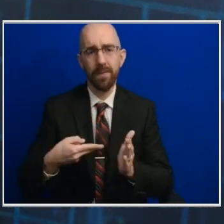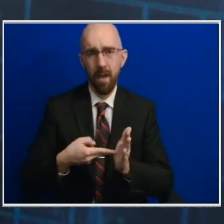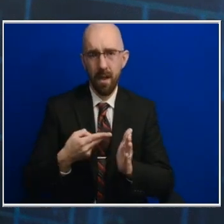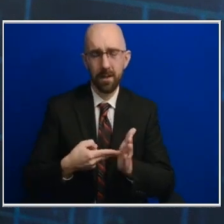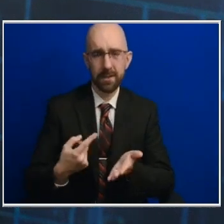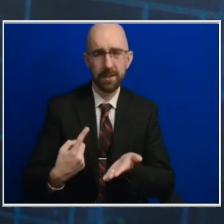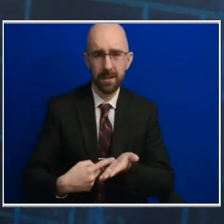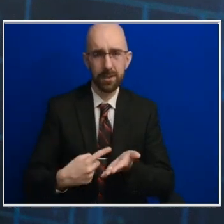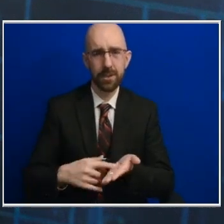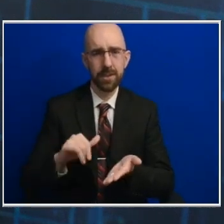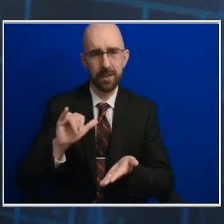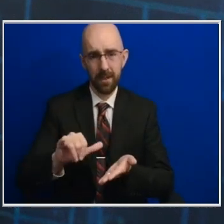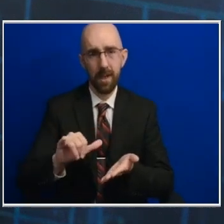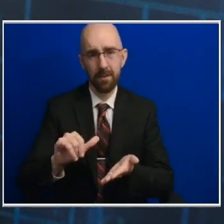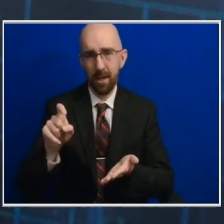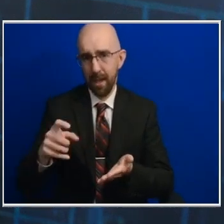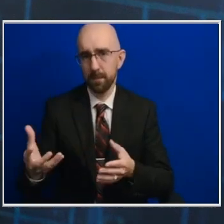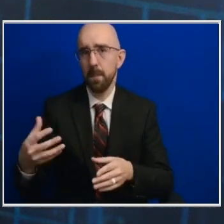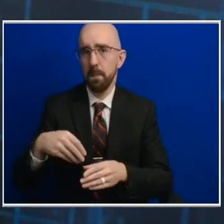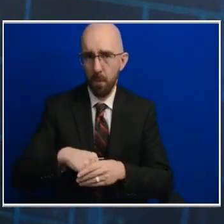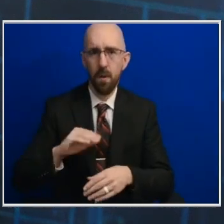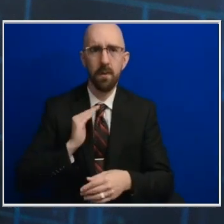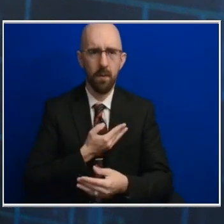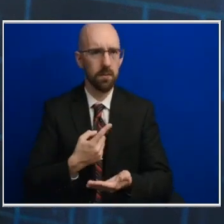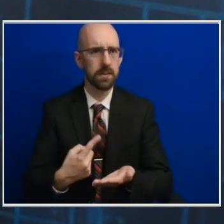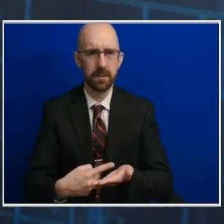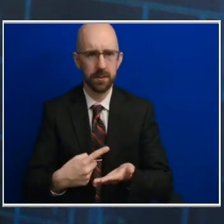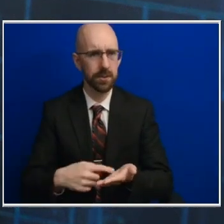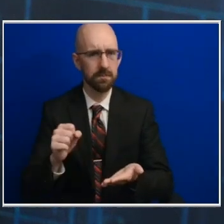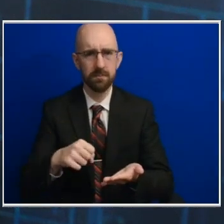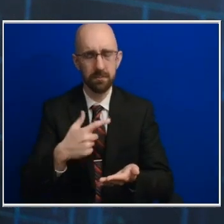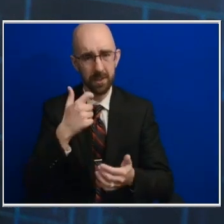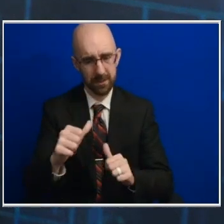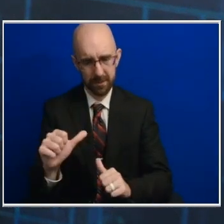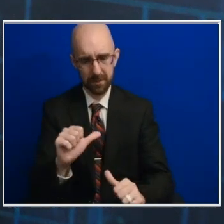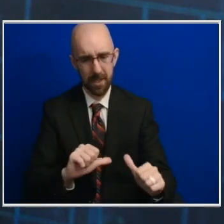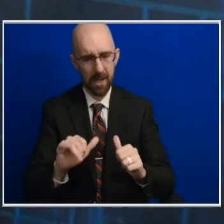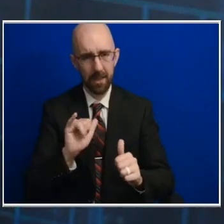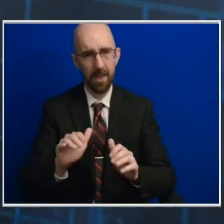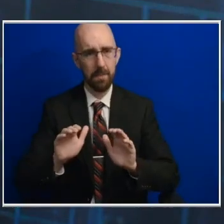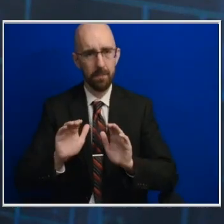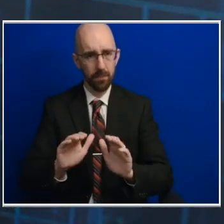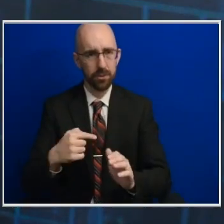that does have to be part of our discussion, because the science would drive us to make